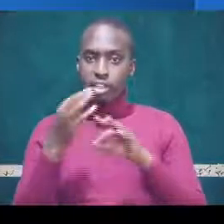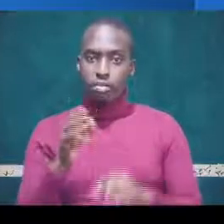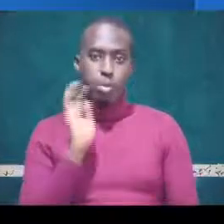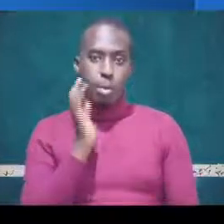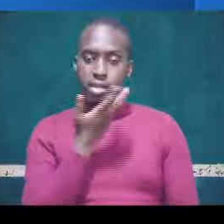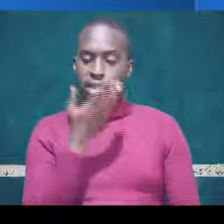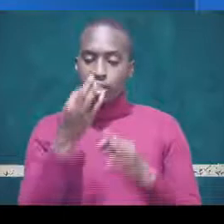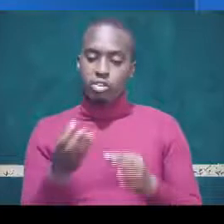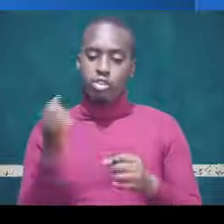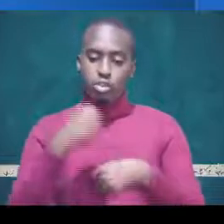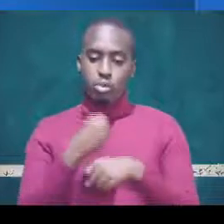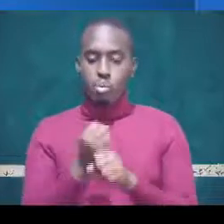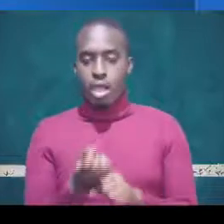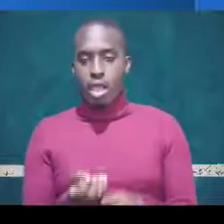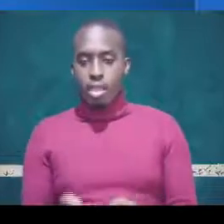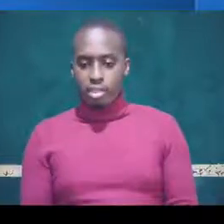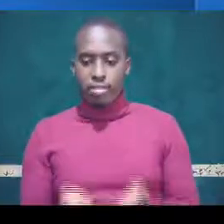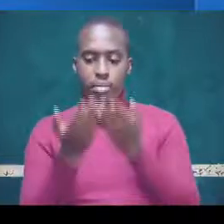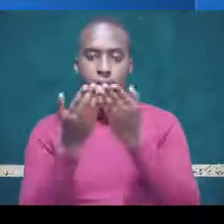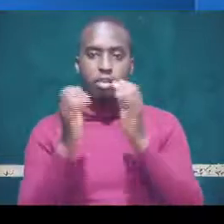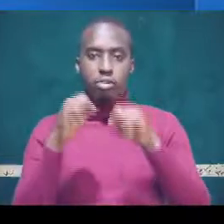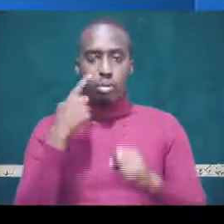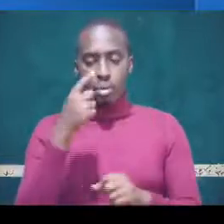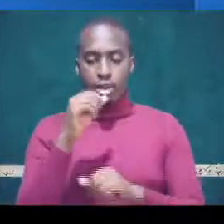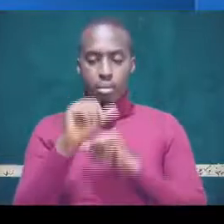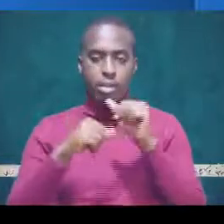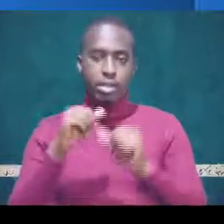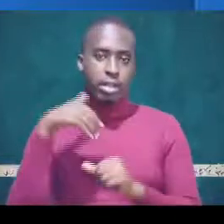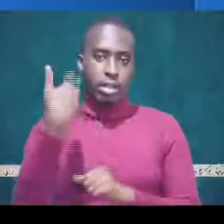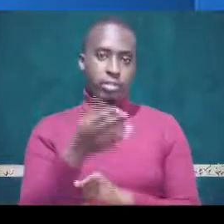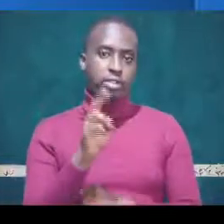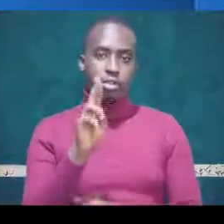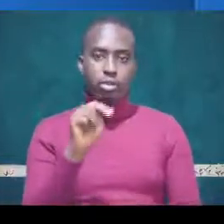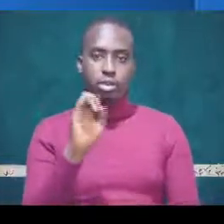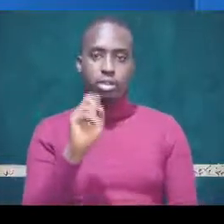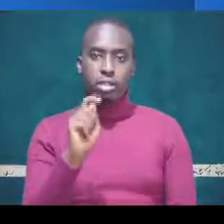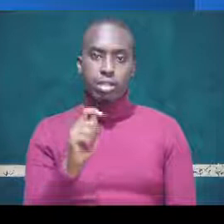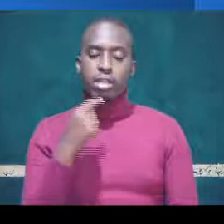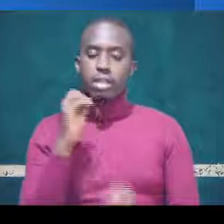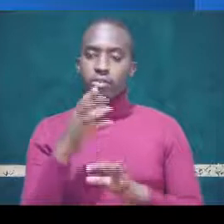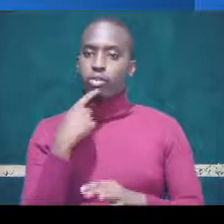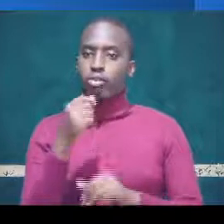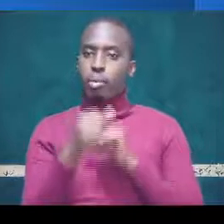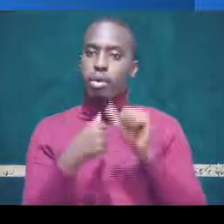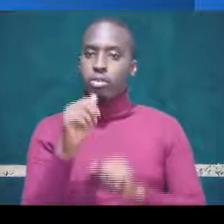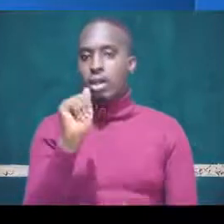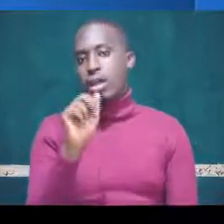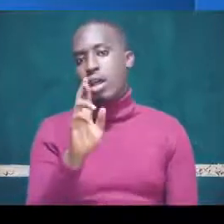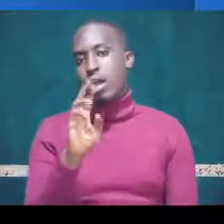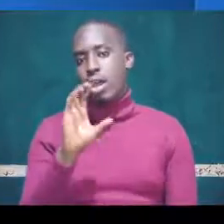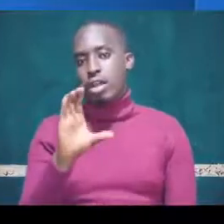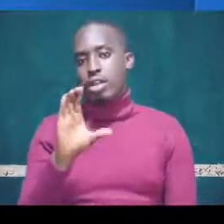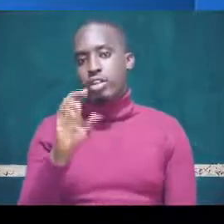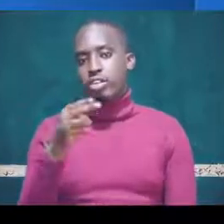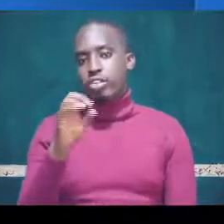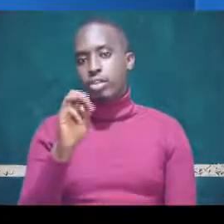it upwards. We shall look at that in the next unit when we are talking about Archimedes' principle. Oh, so that is